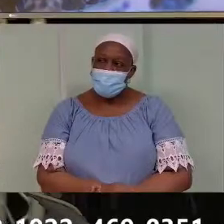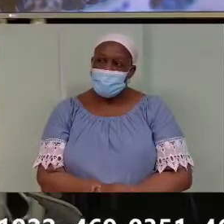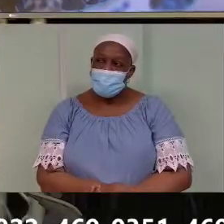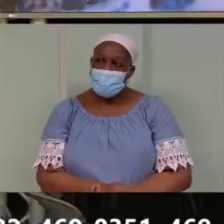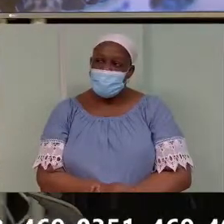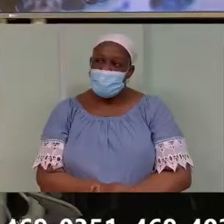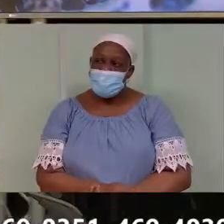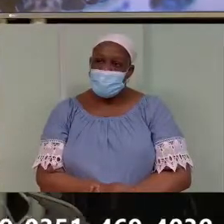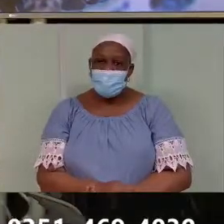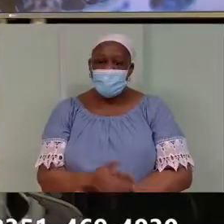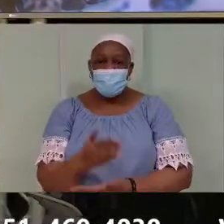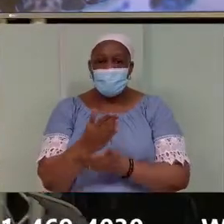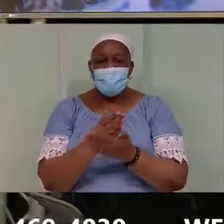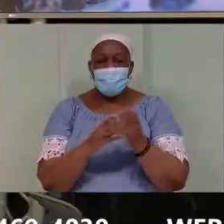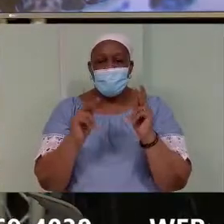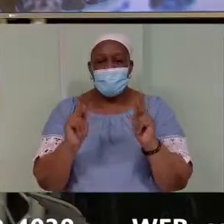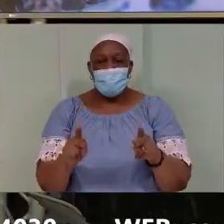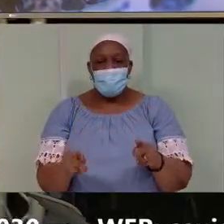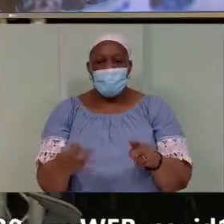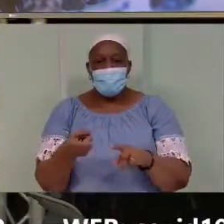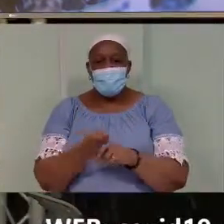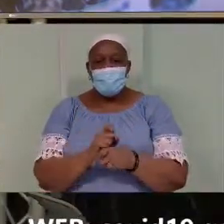And the question is,